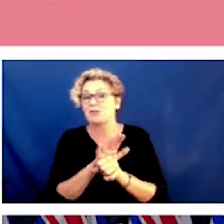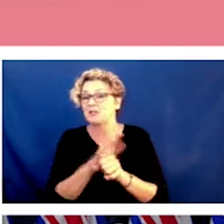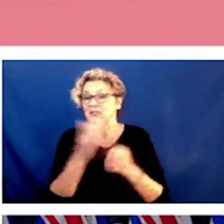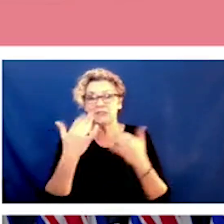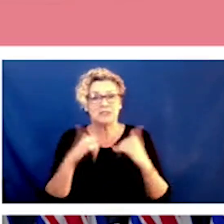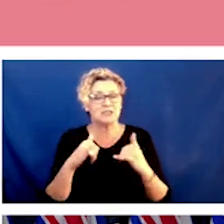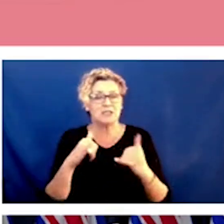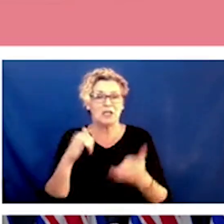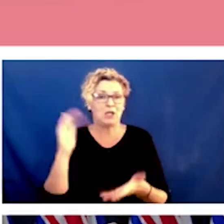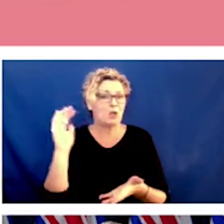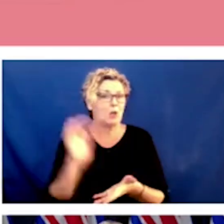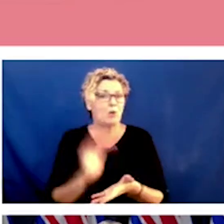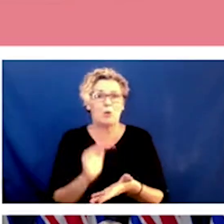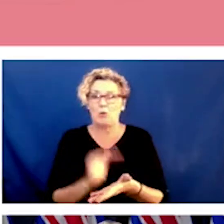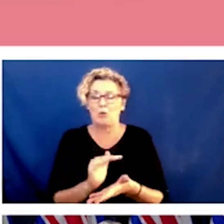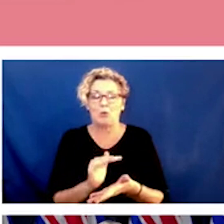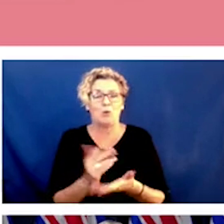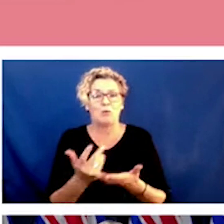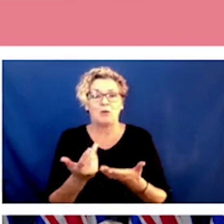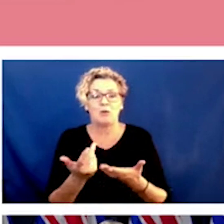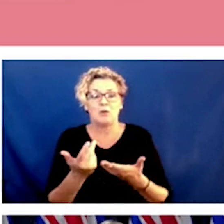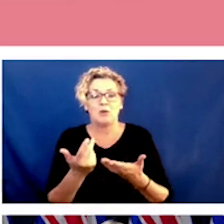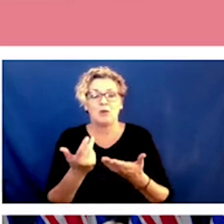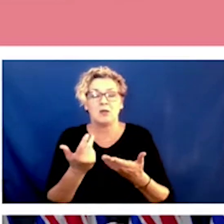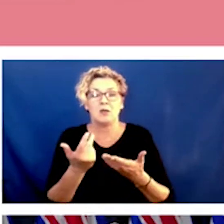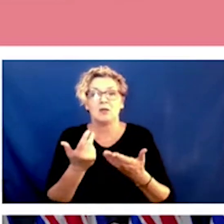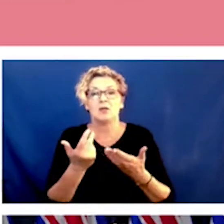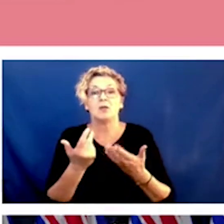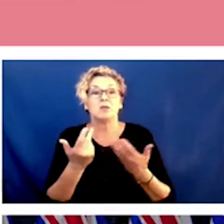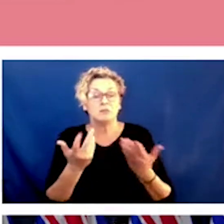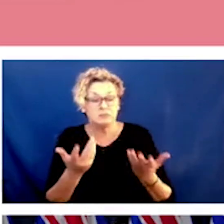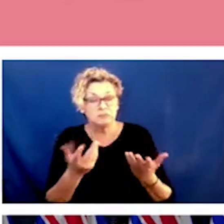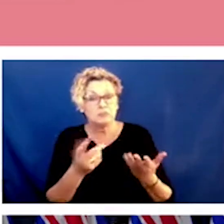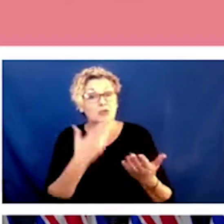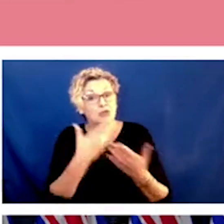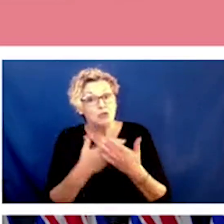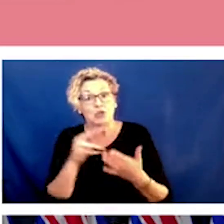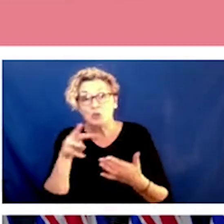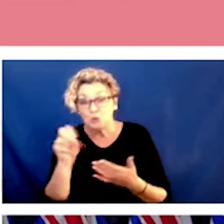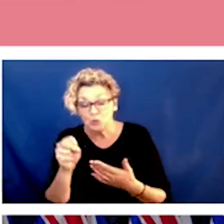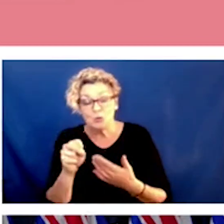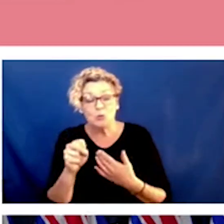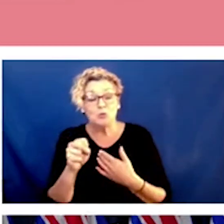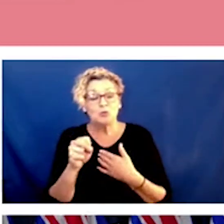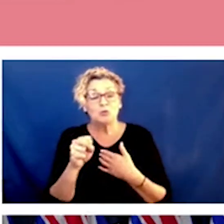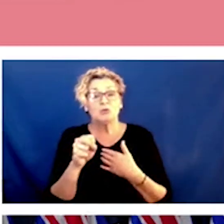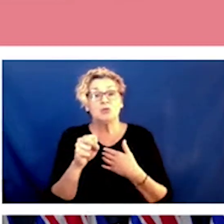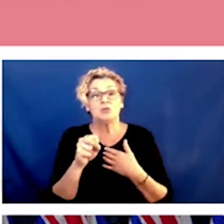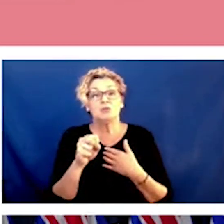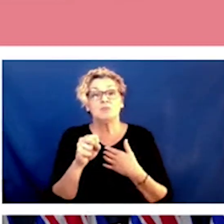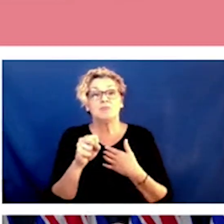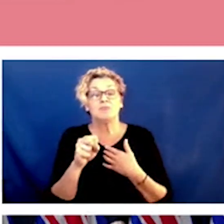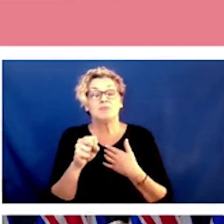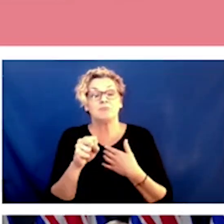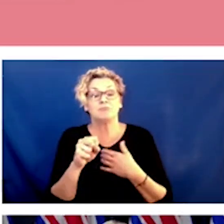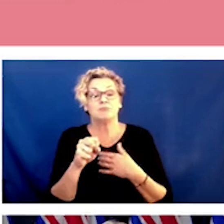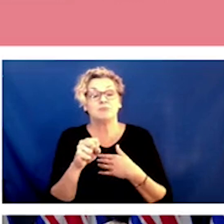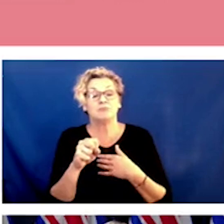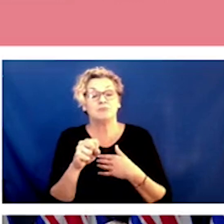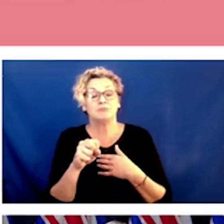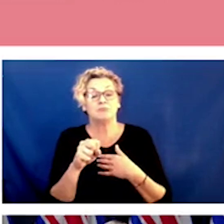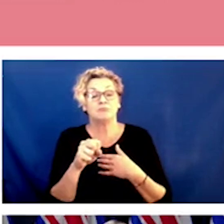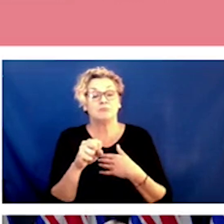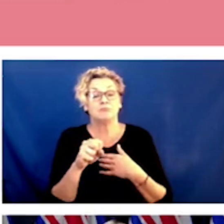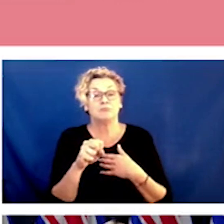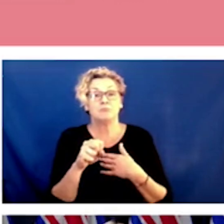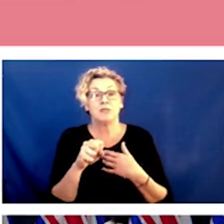the positive rates and testing by age groups. And as we can see, the 0 to 4, 5 to 12, we've